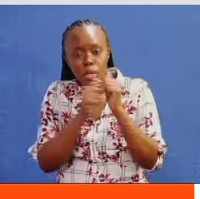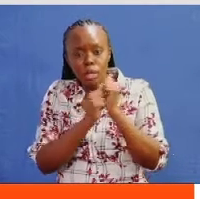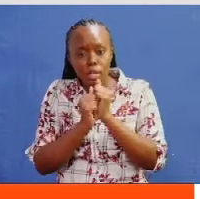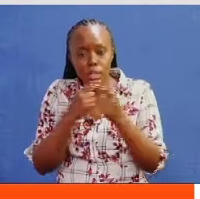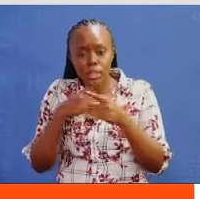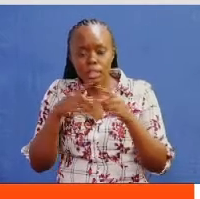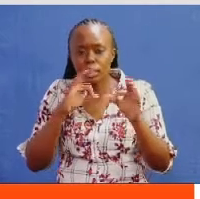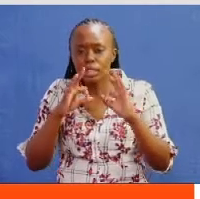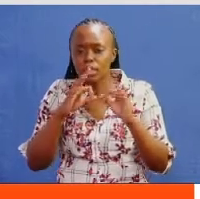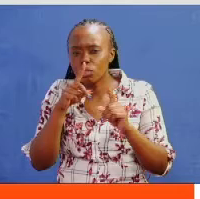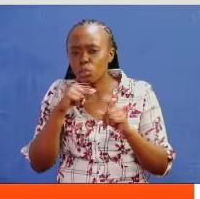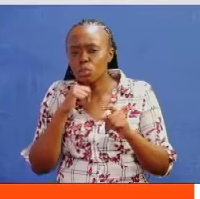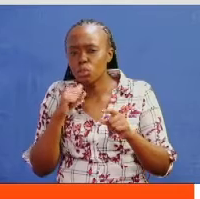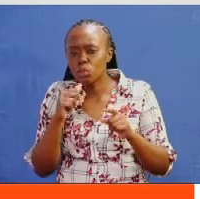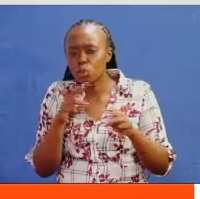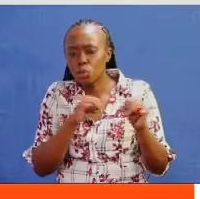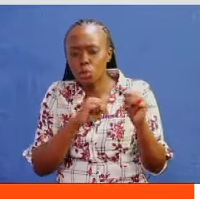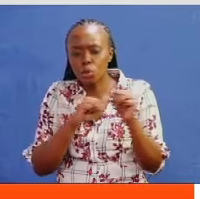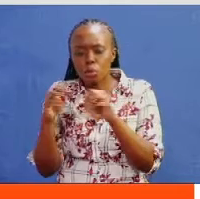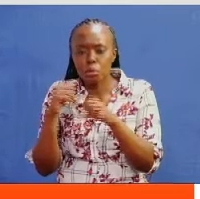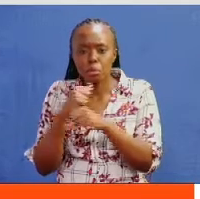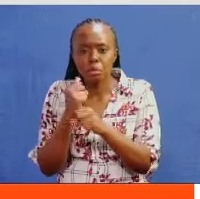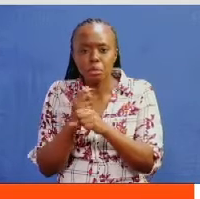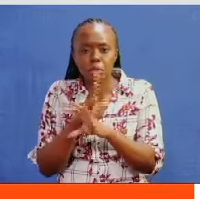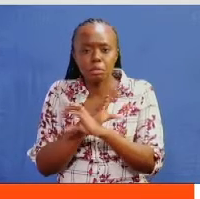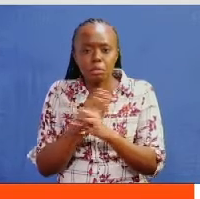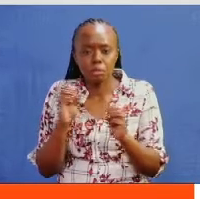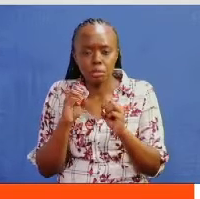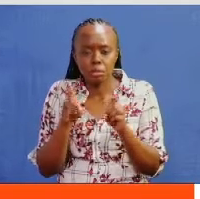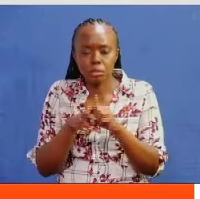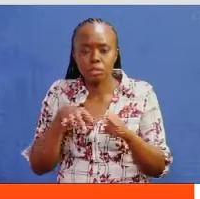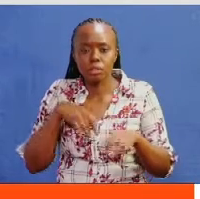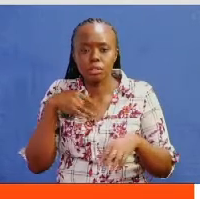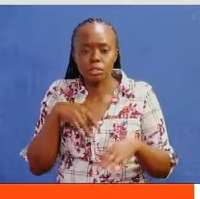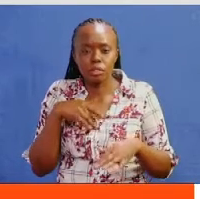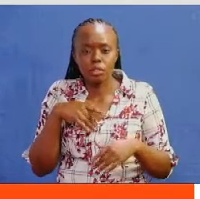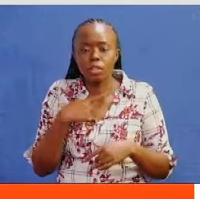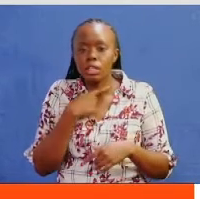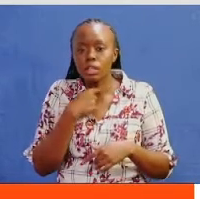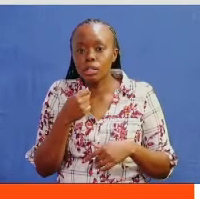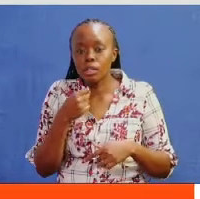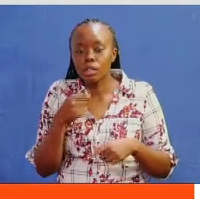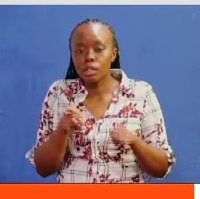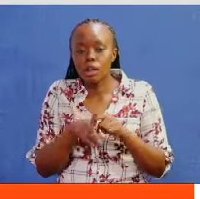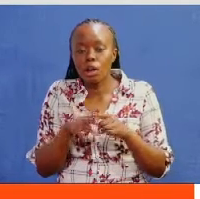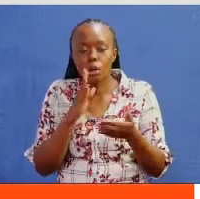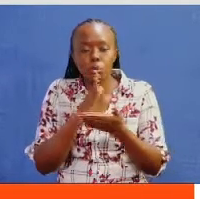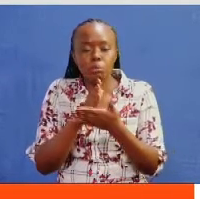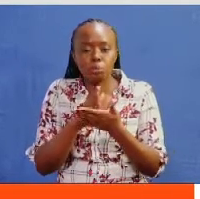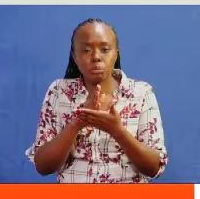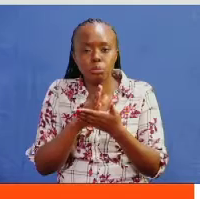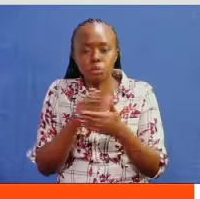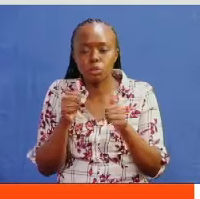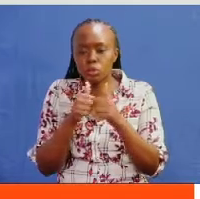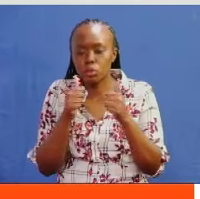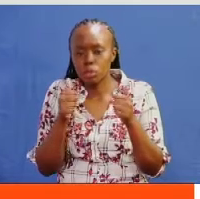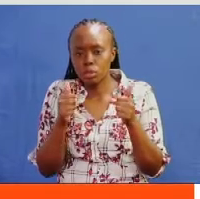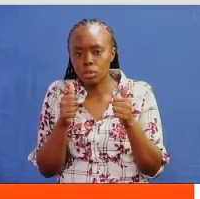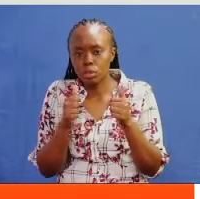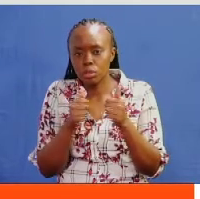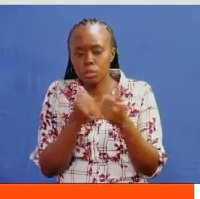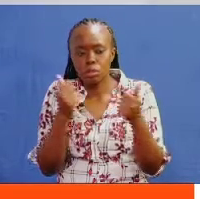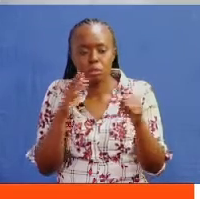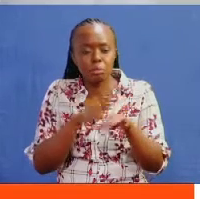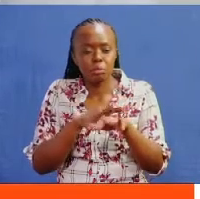do not, you'll not go to work. I feel like they've not done, honestly, that's not a well